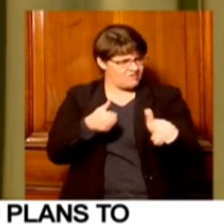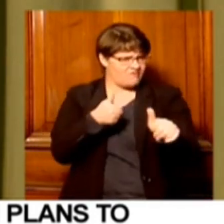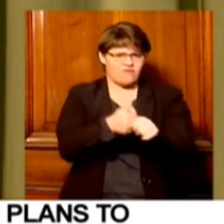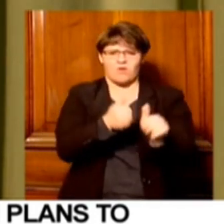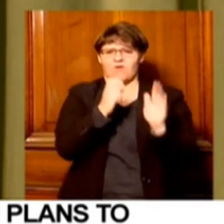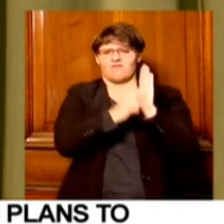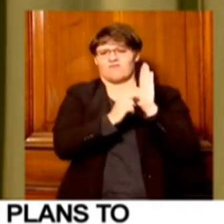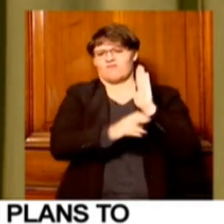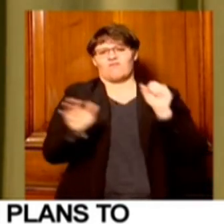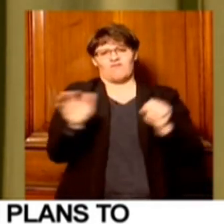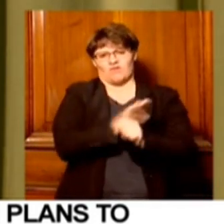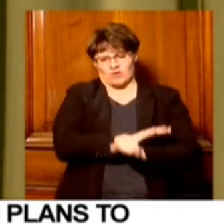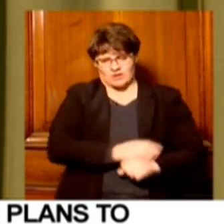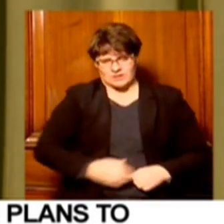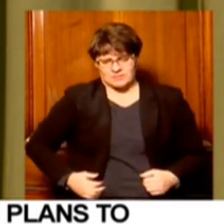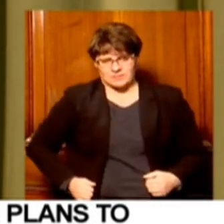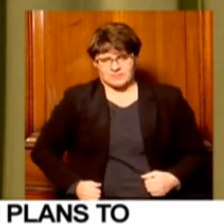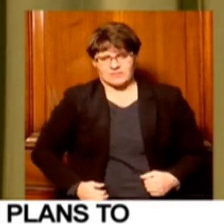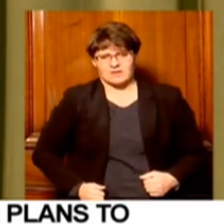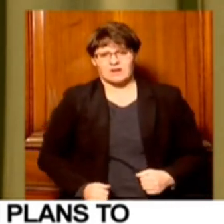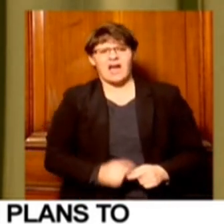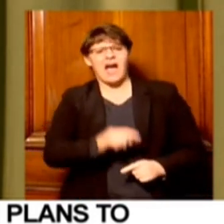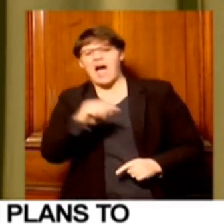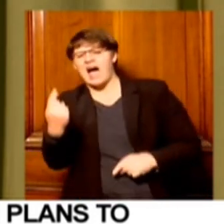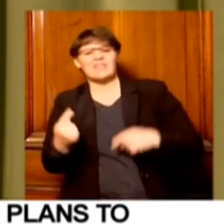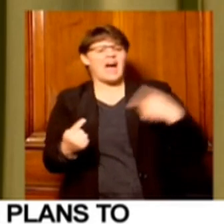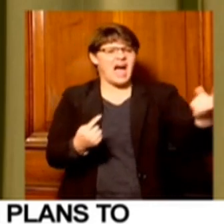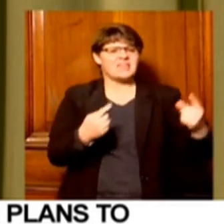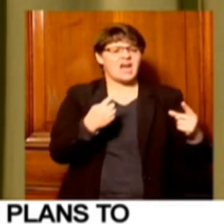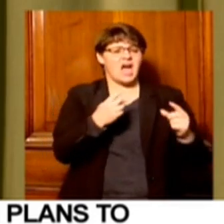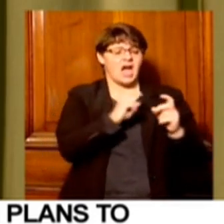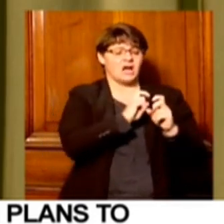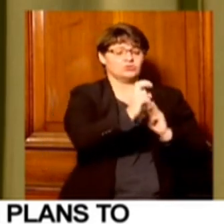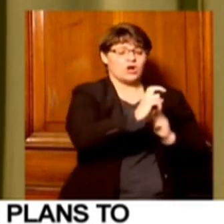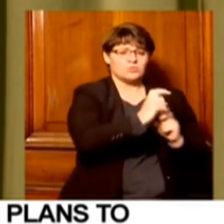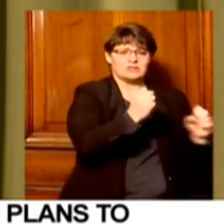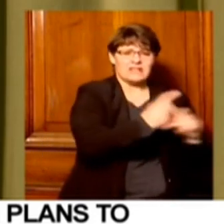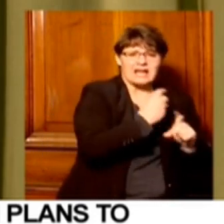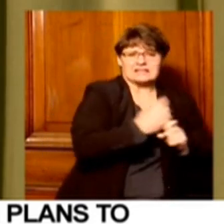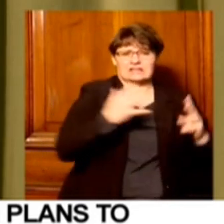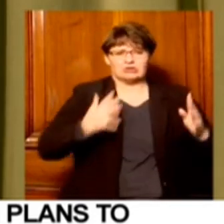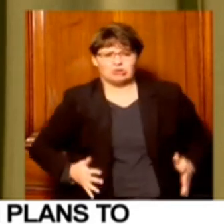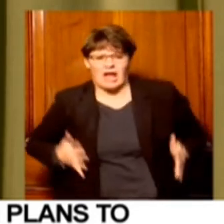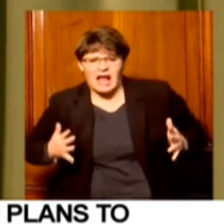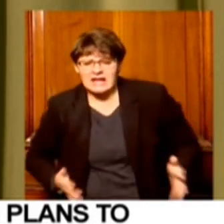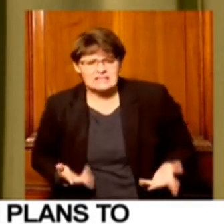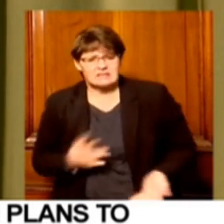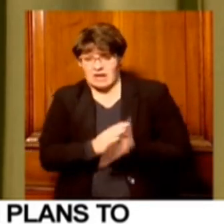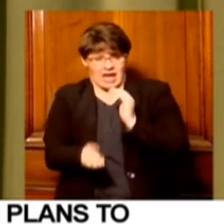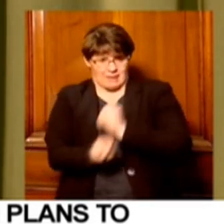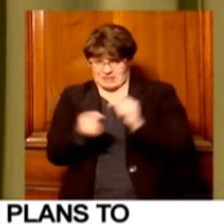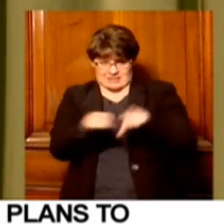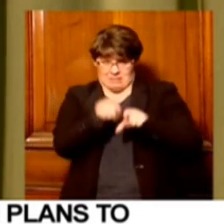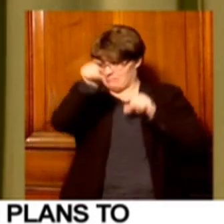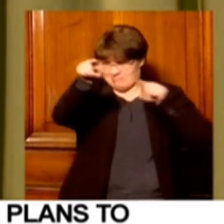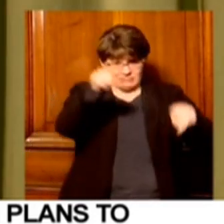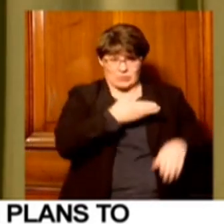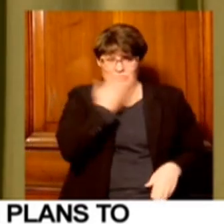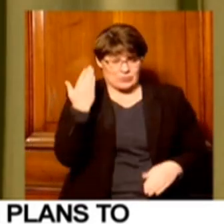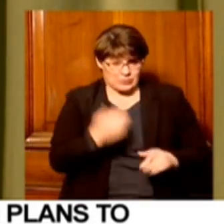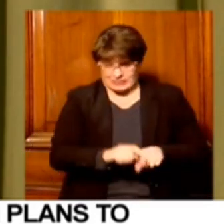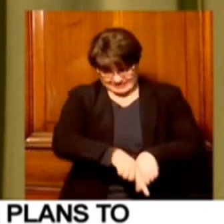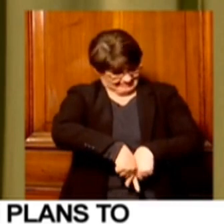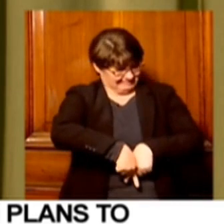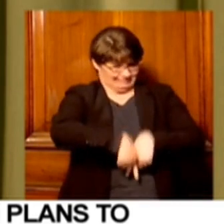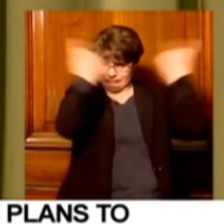in an airline space, unlike in other modes. We do not see that in trains, we don't see that in taxis, and we don't see that in